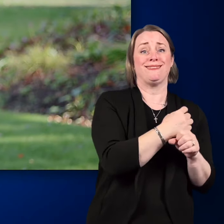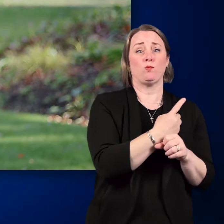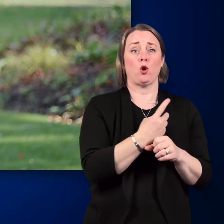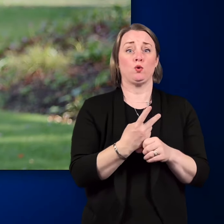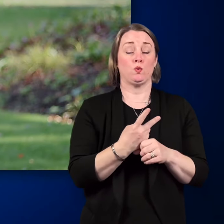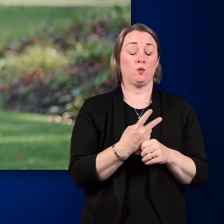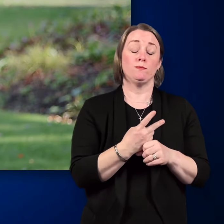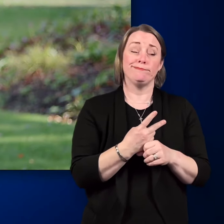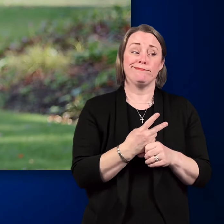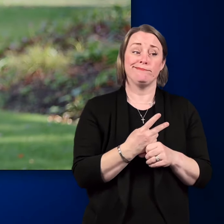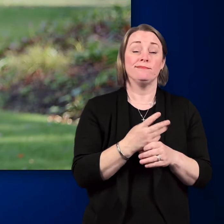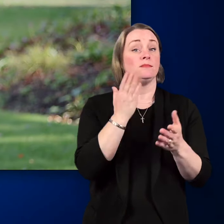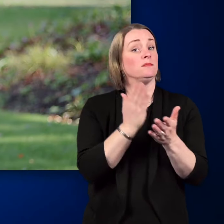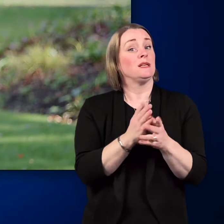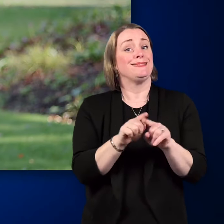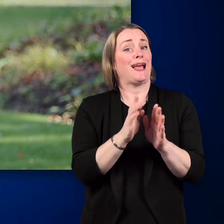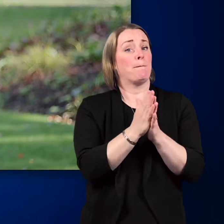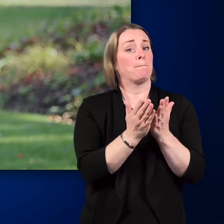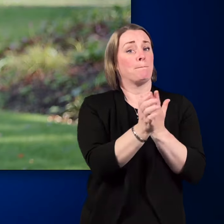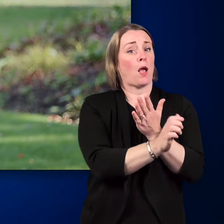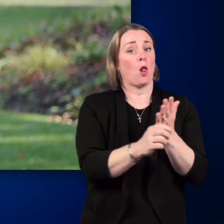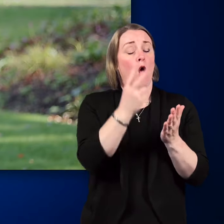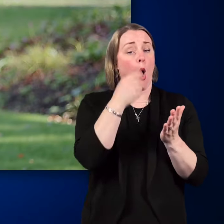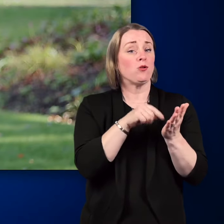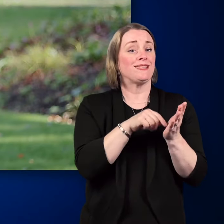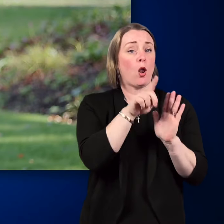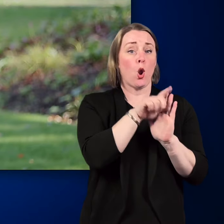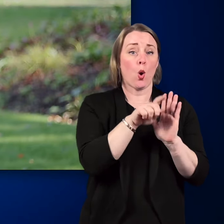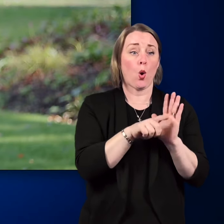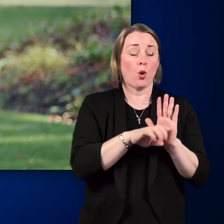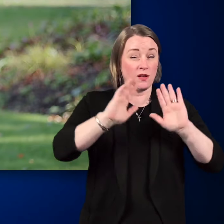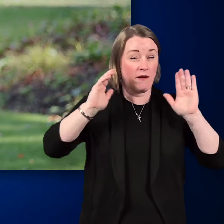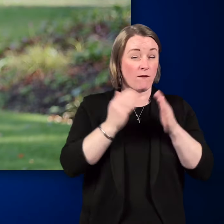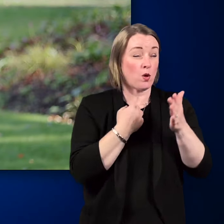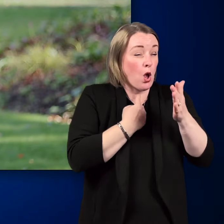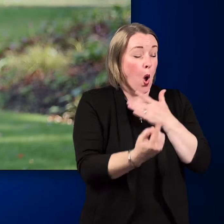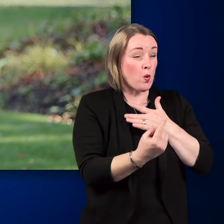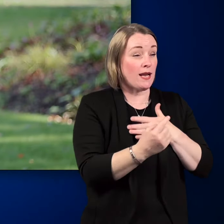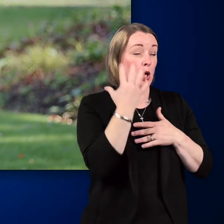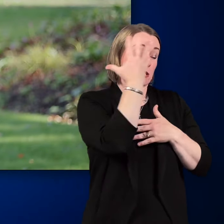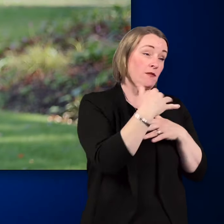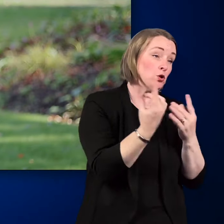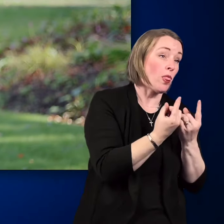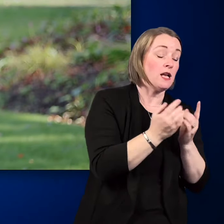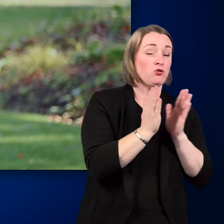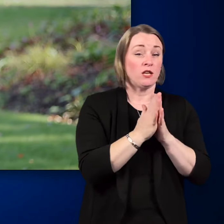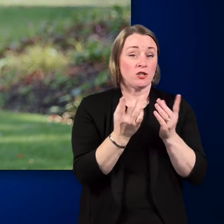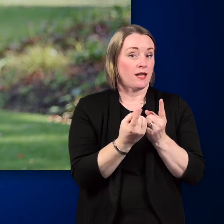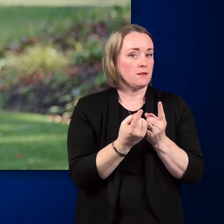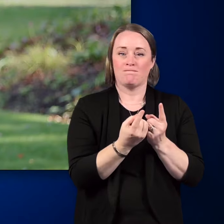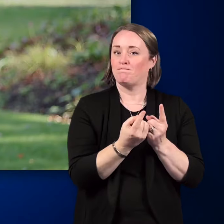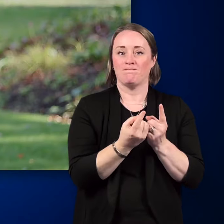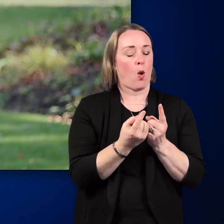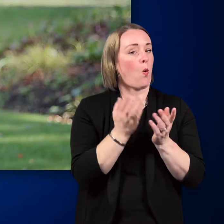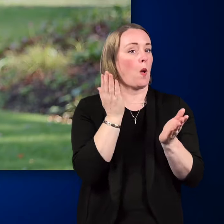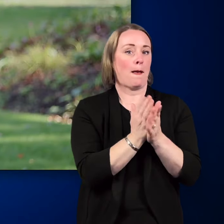weren't just focused on the religious and the spiritual. So often we can live our Christian lives thinking it's all about the spiritual. But